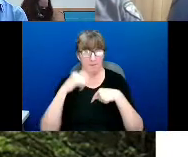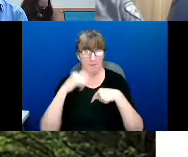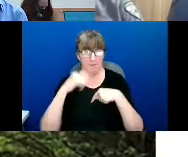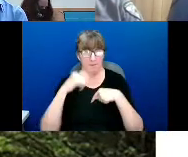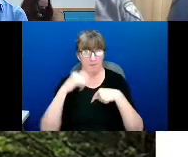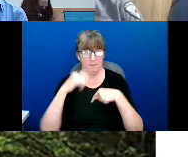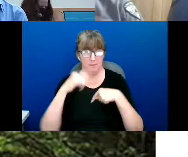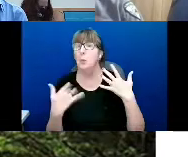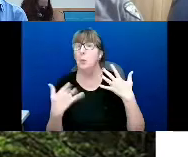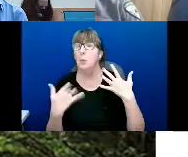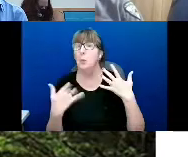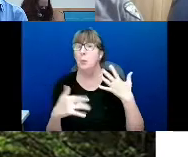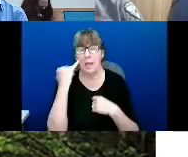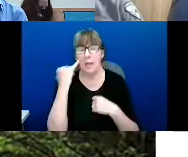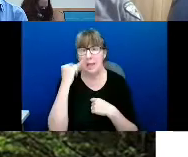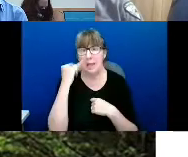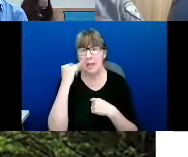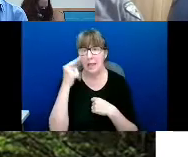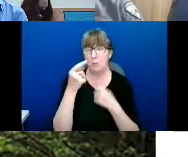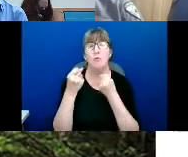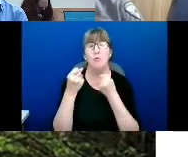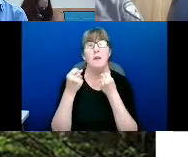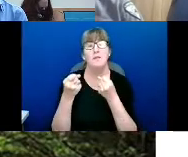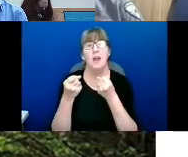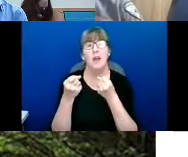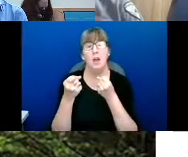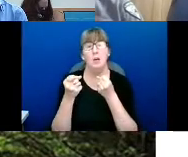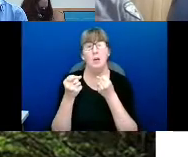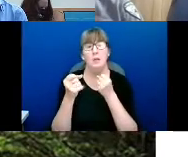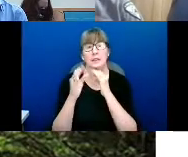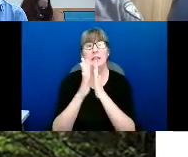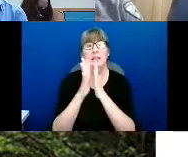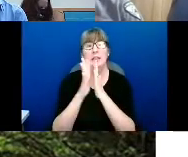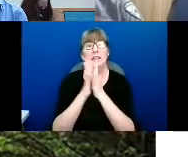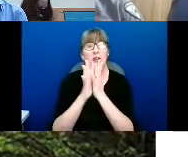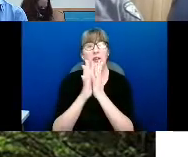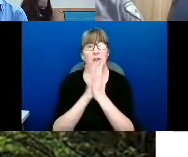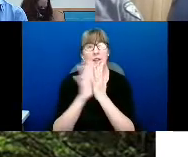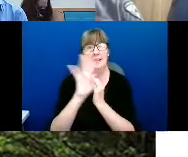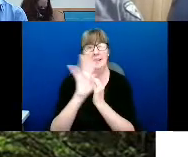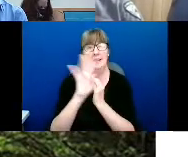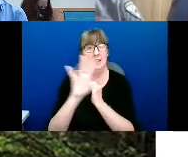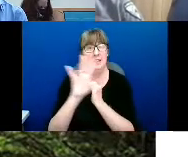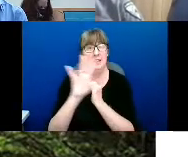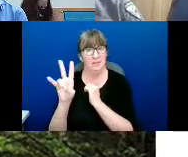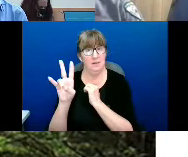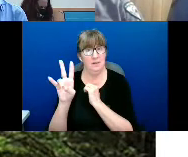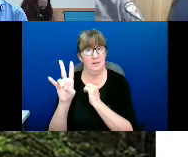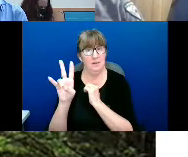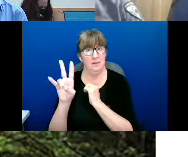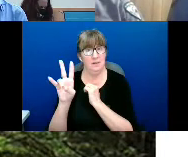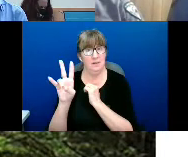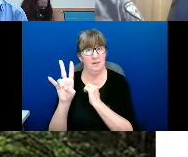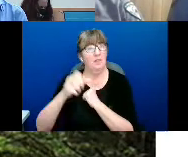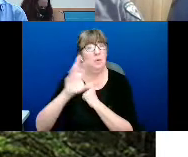Interstate 77, the southern part of West Virginia, I can tell you right now, I'm not bragging or